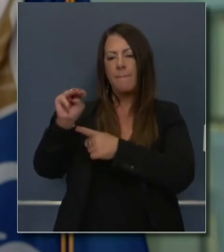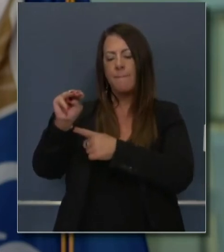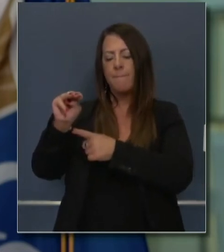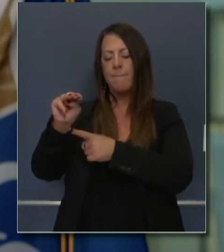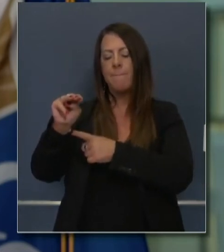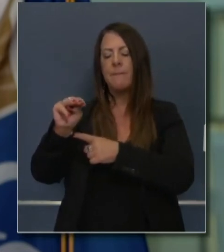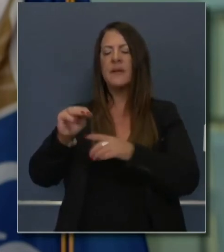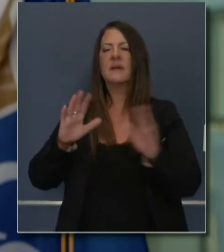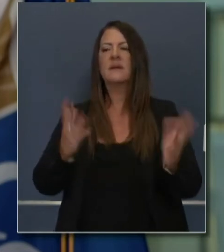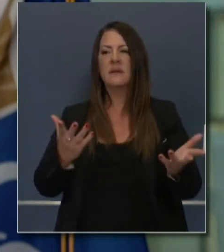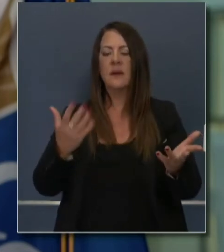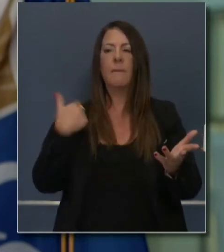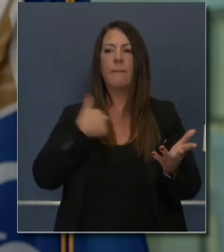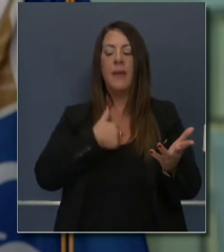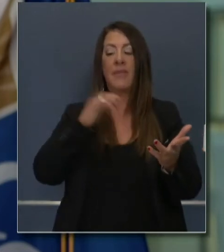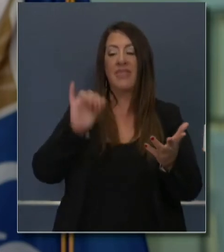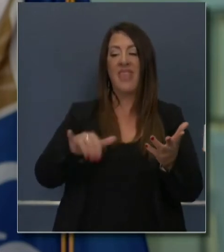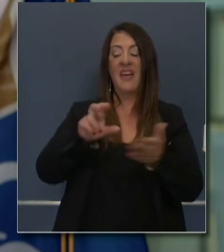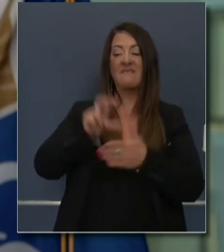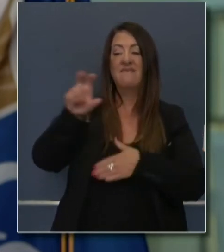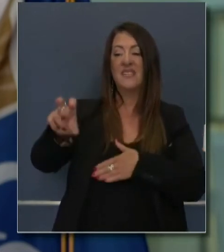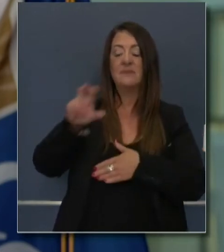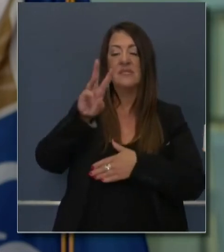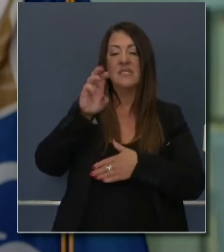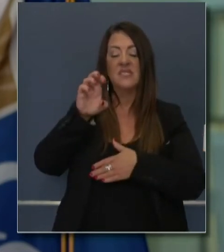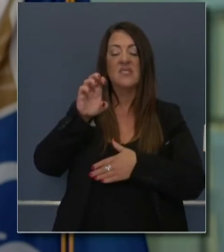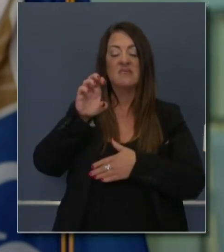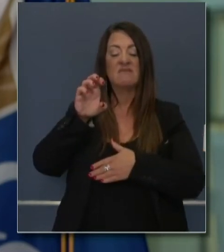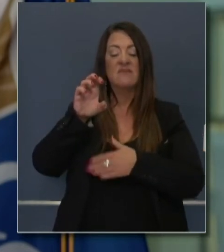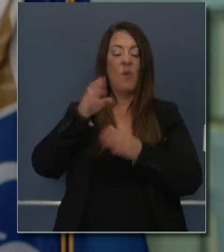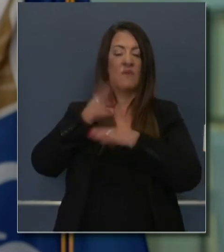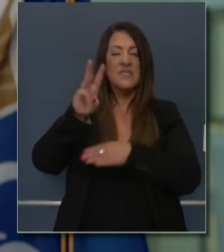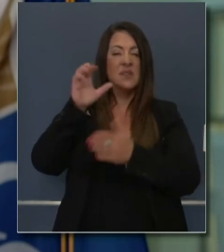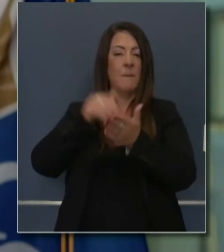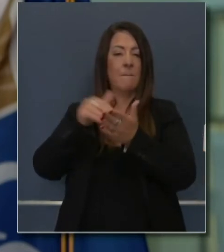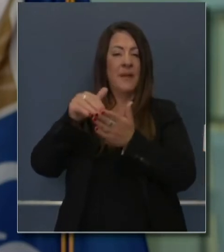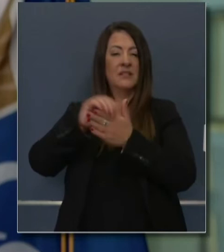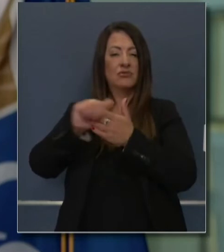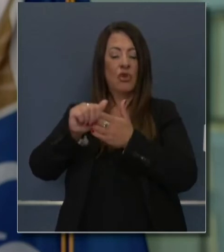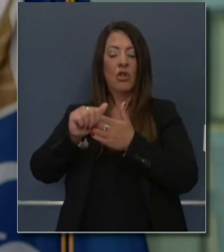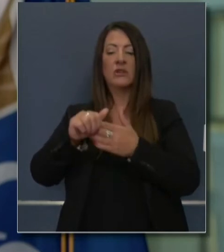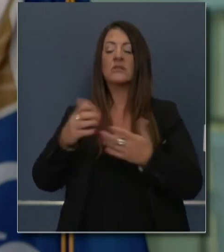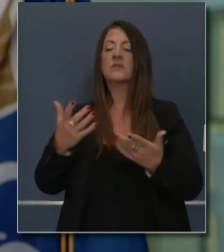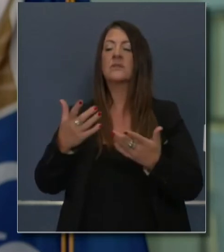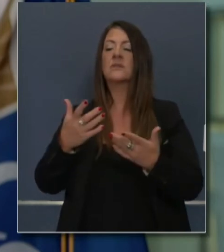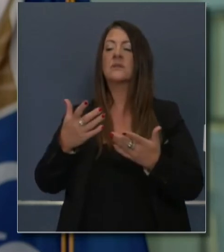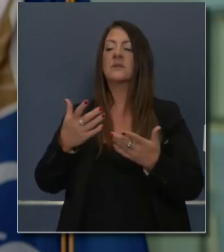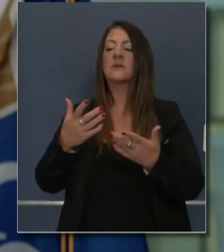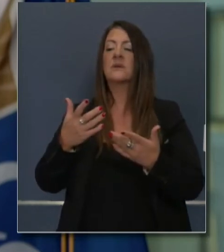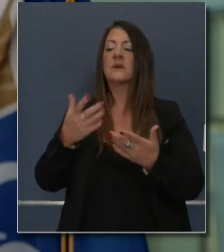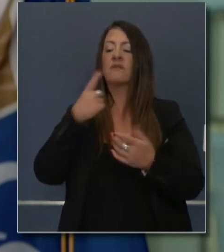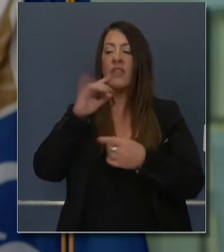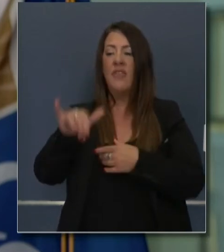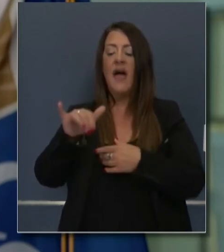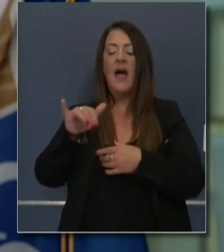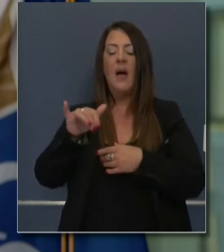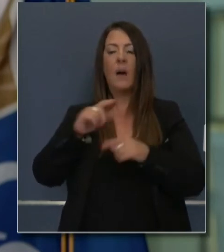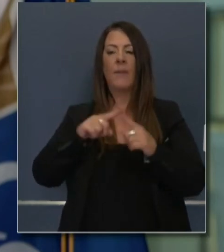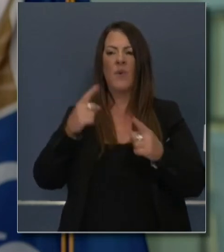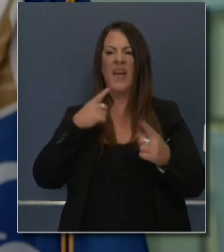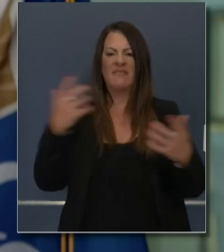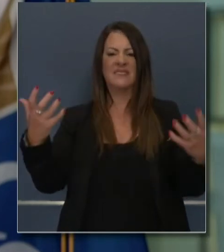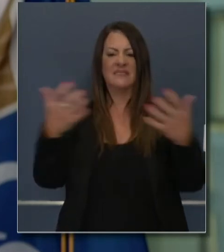the $695 million investment in that proposal to integrate brain health and integrate physical